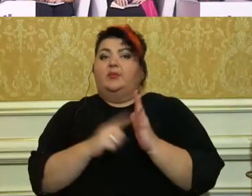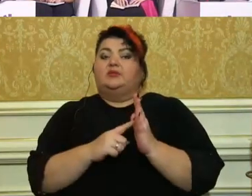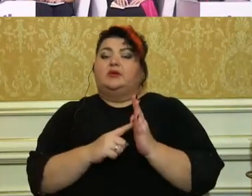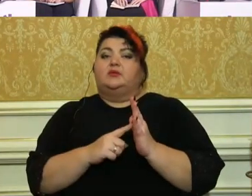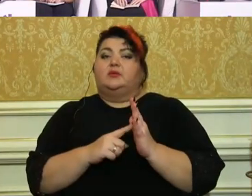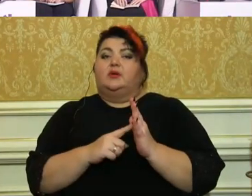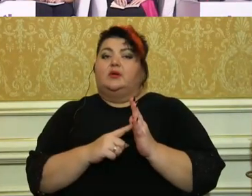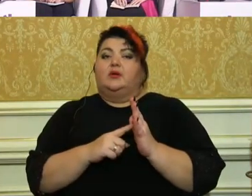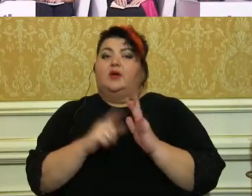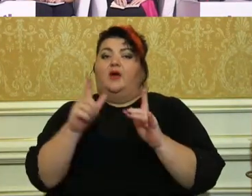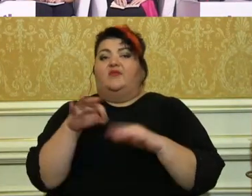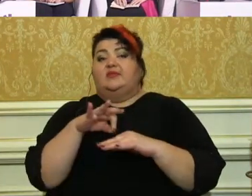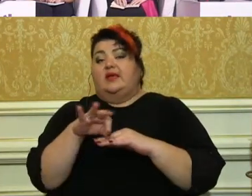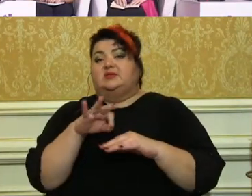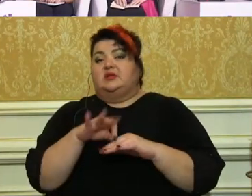because she's a woman